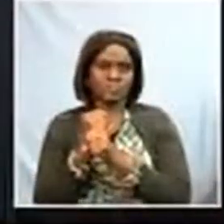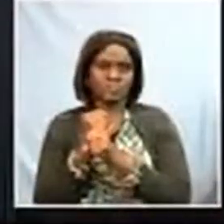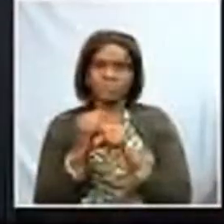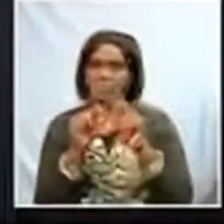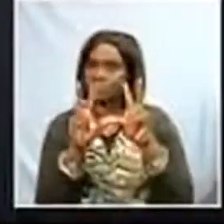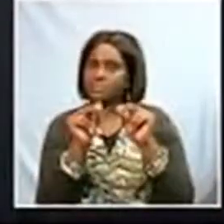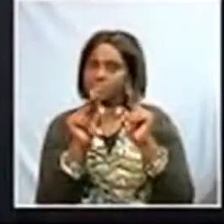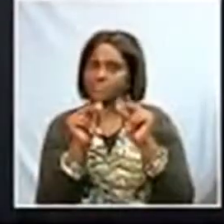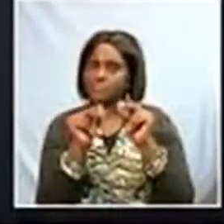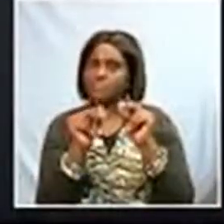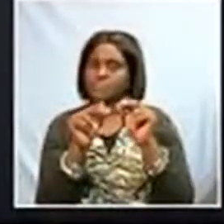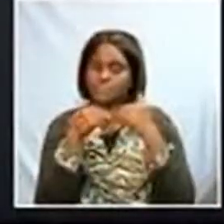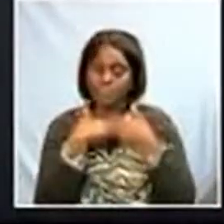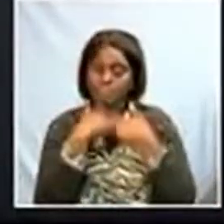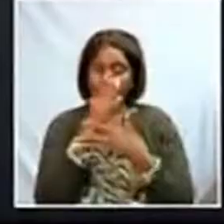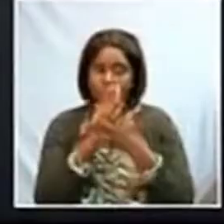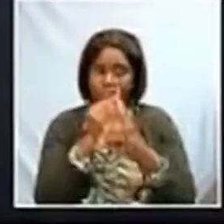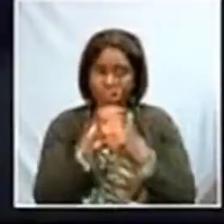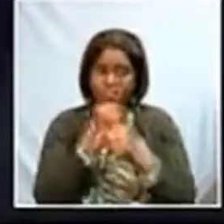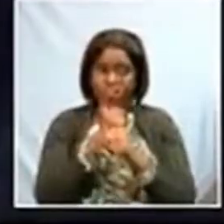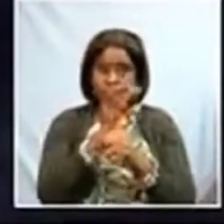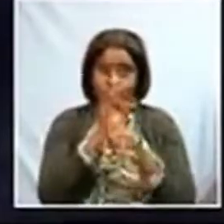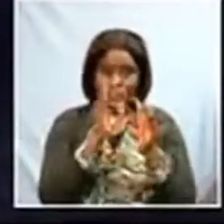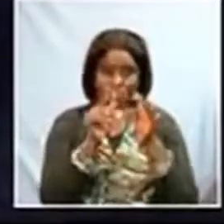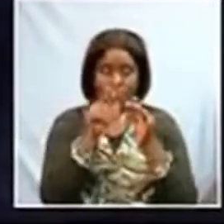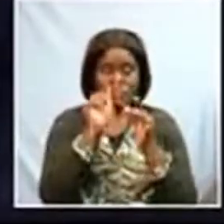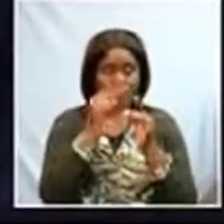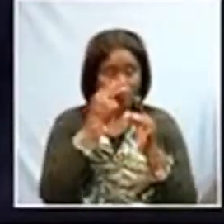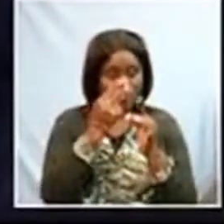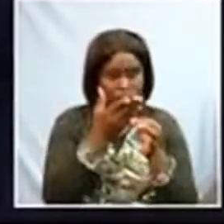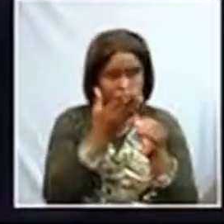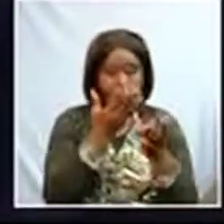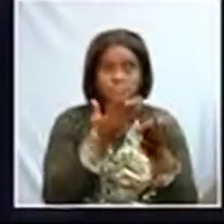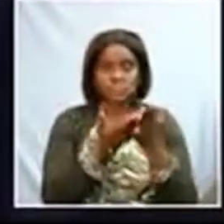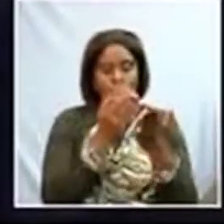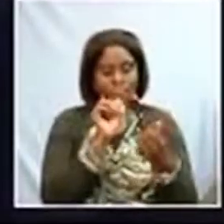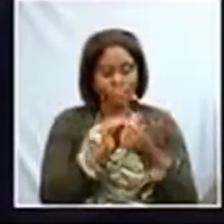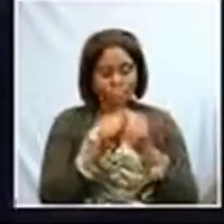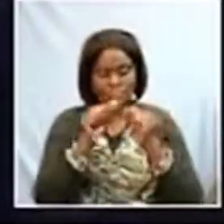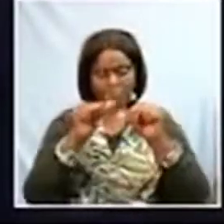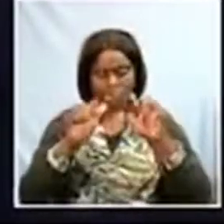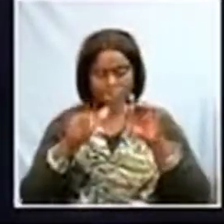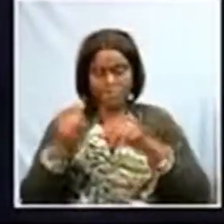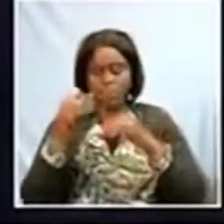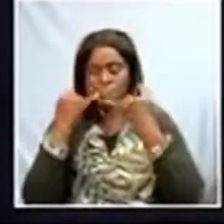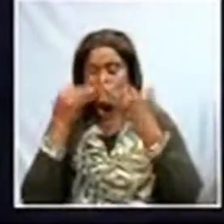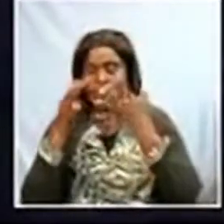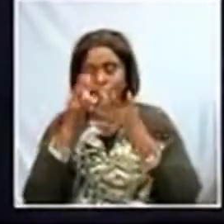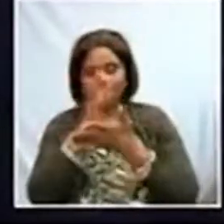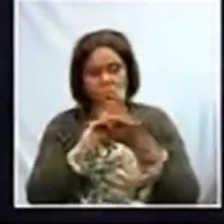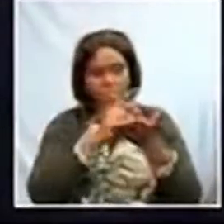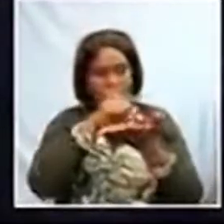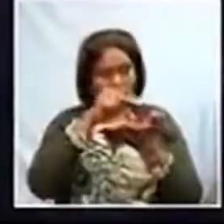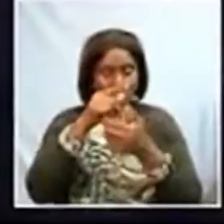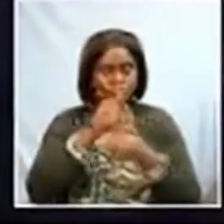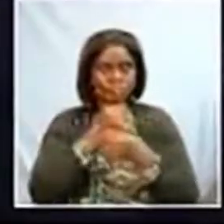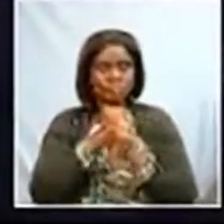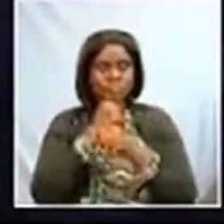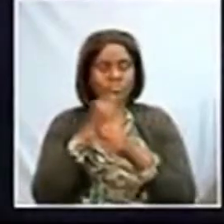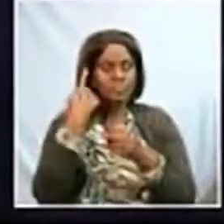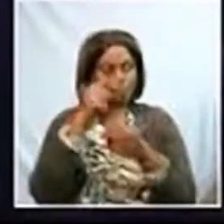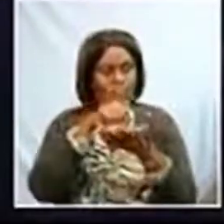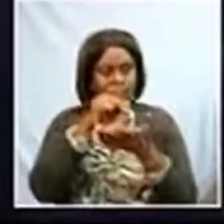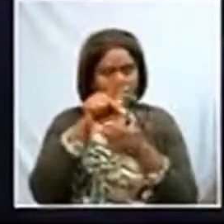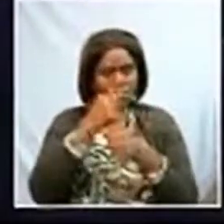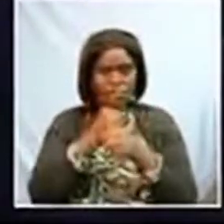No, they did some works. So if you can see on the query, the auditor mentioned some payments made. Yes. So the payments that